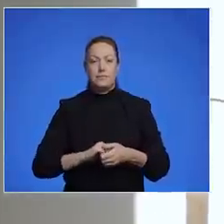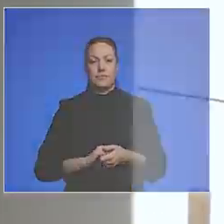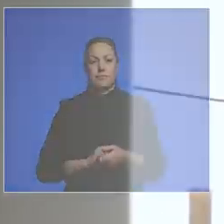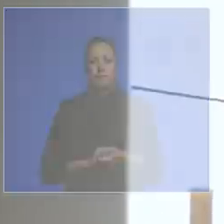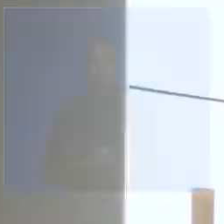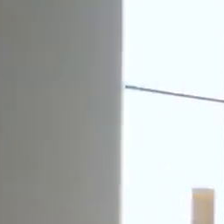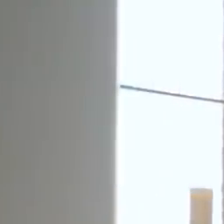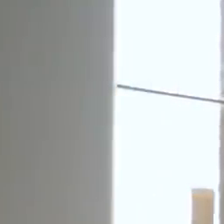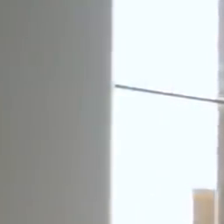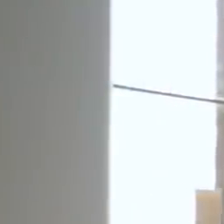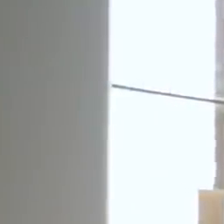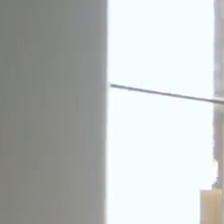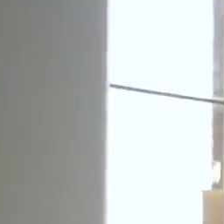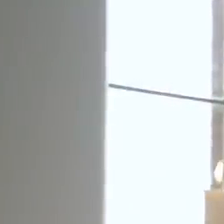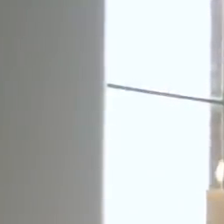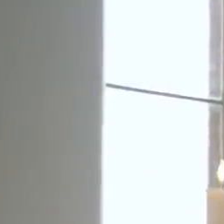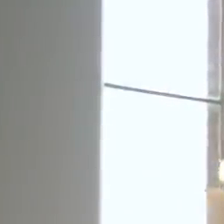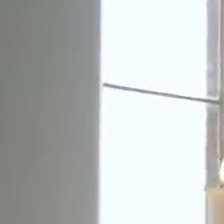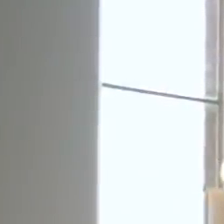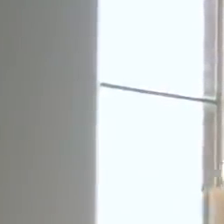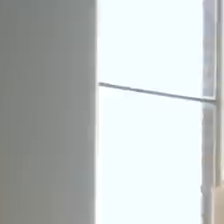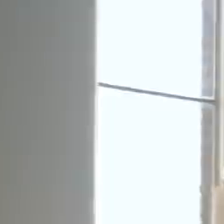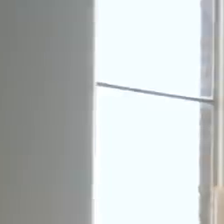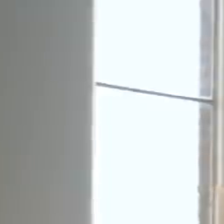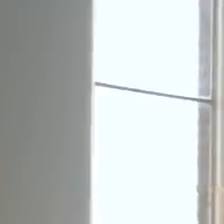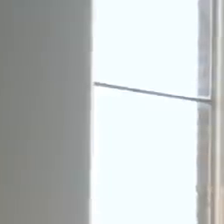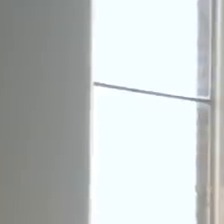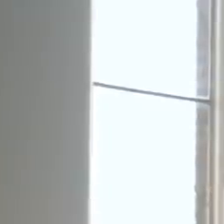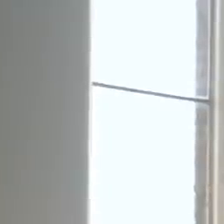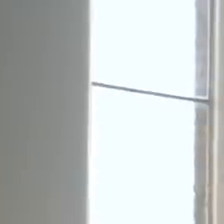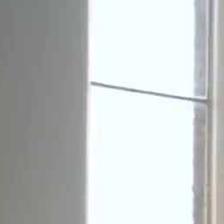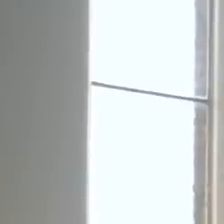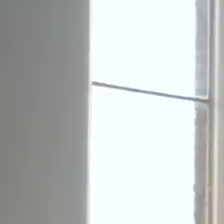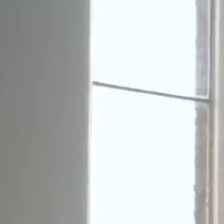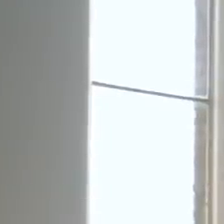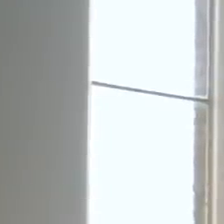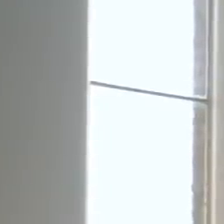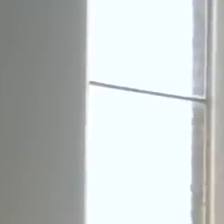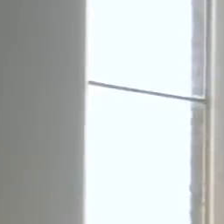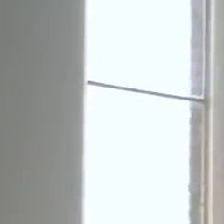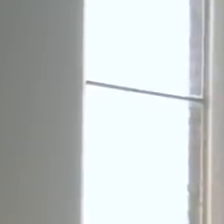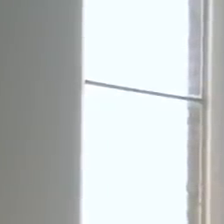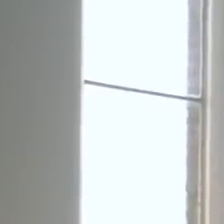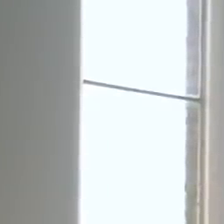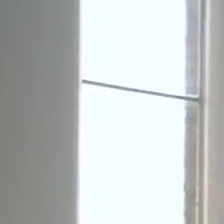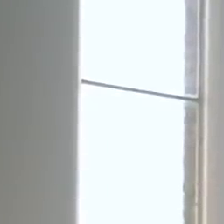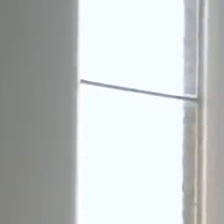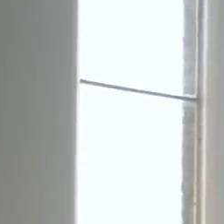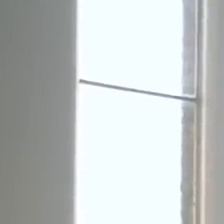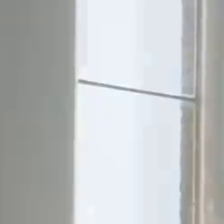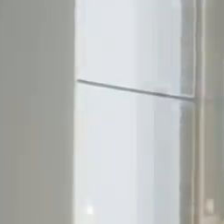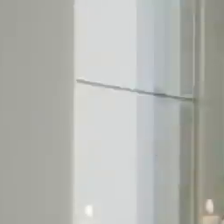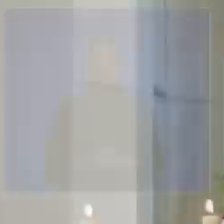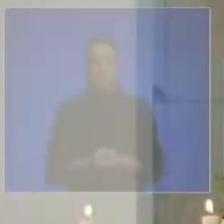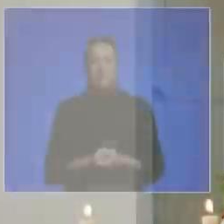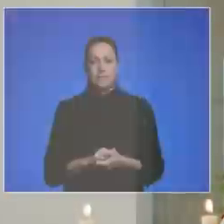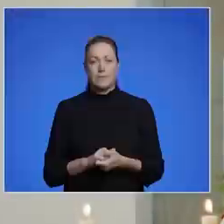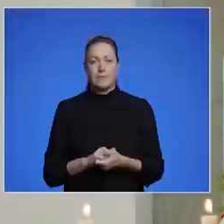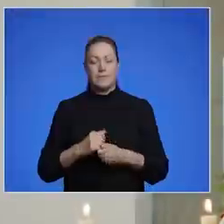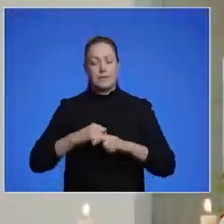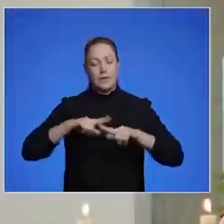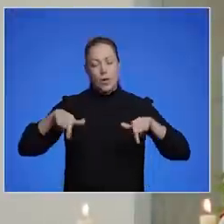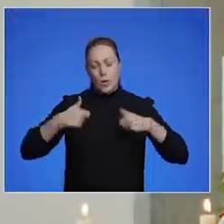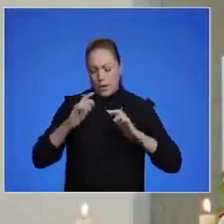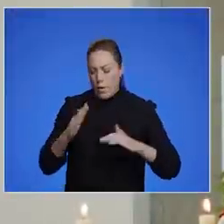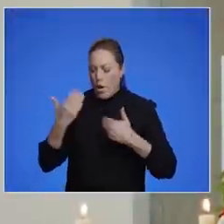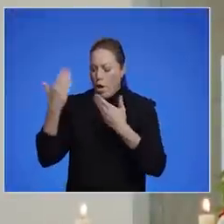accept the sacrifice at your hands for the praise and glory of his name, for our good and the good of all his holy church.